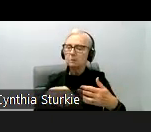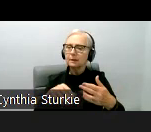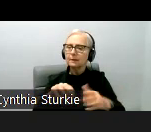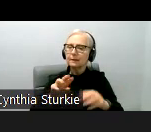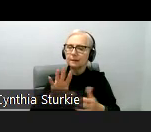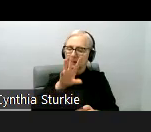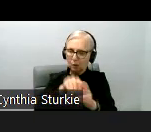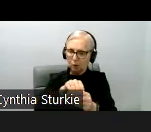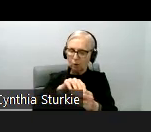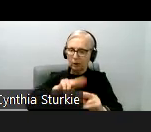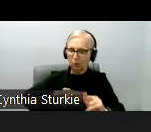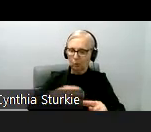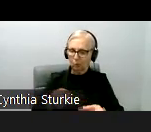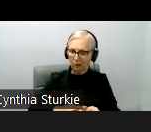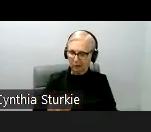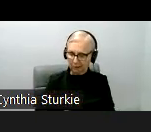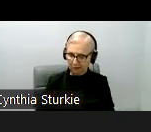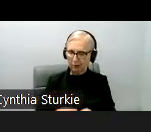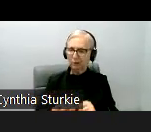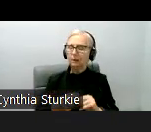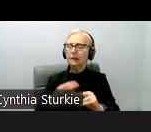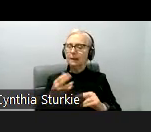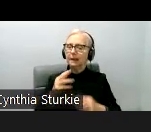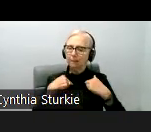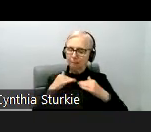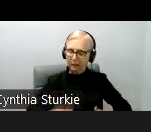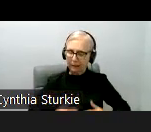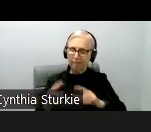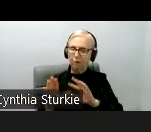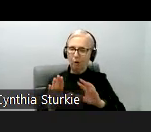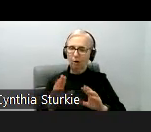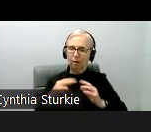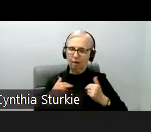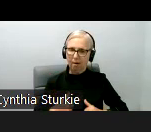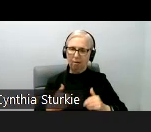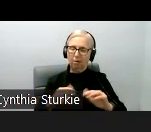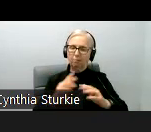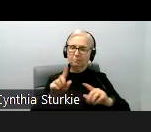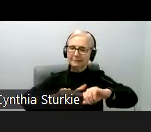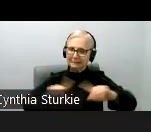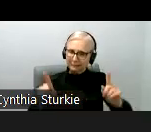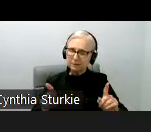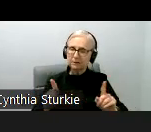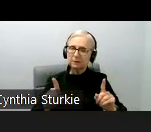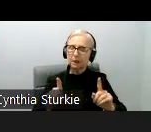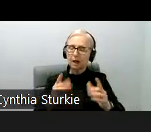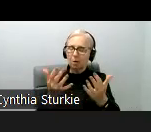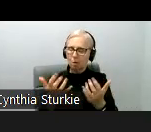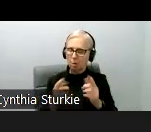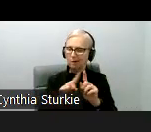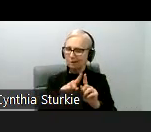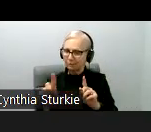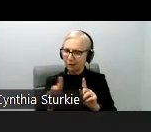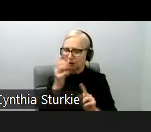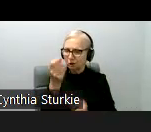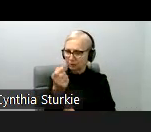in behavioral health disparities in access to and engagement in care. Now, I want to park here for just a quick